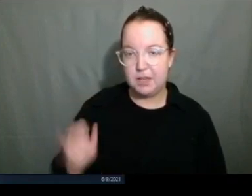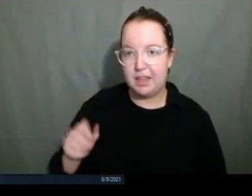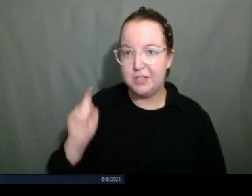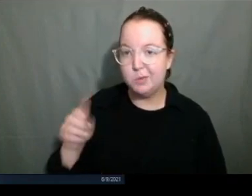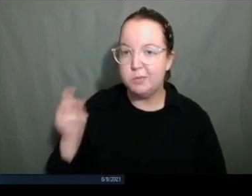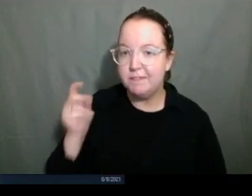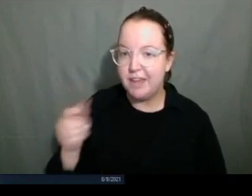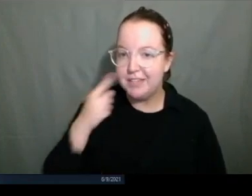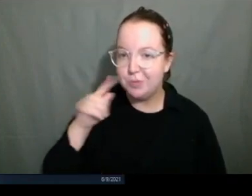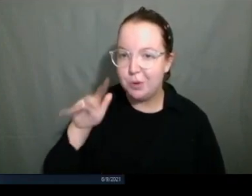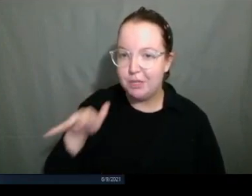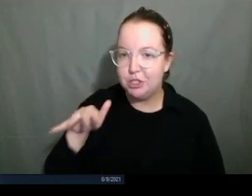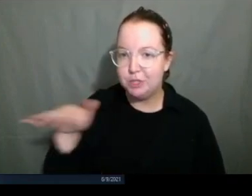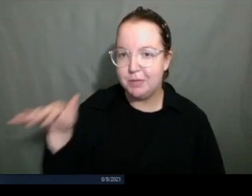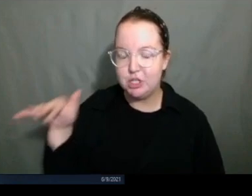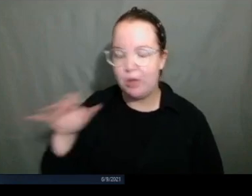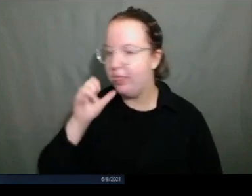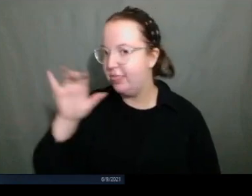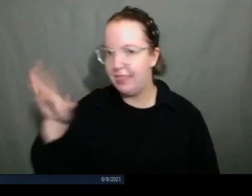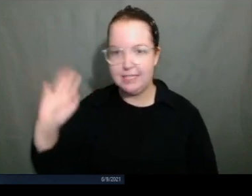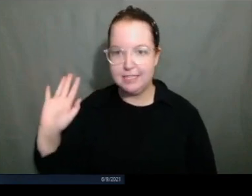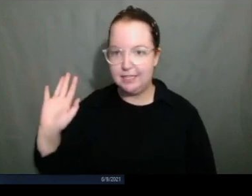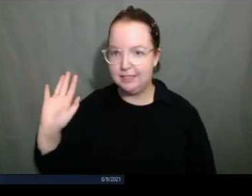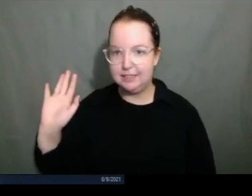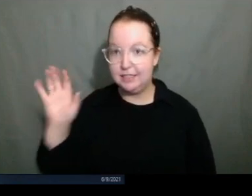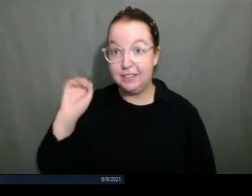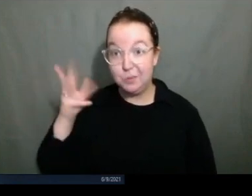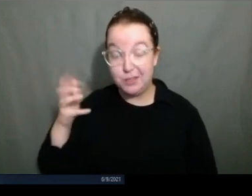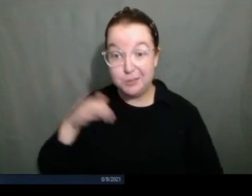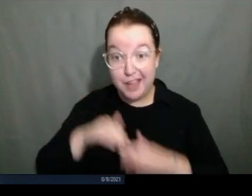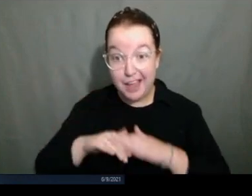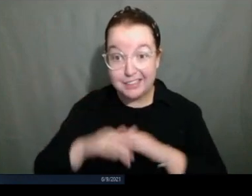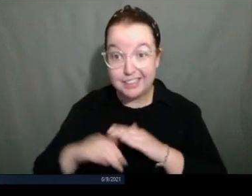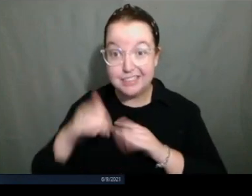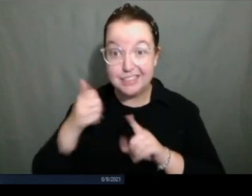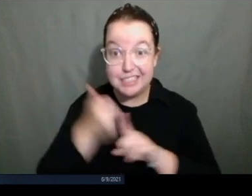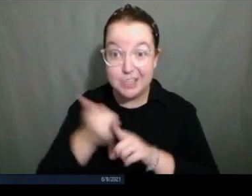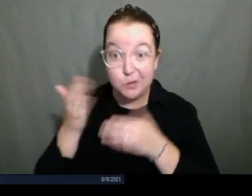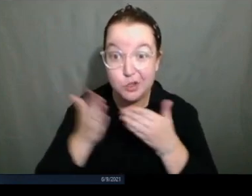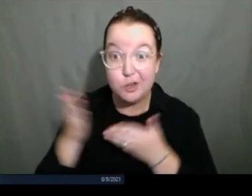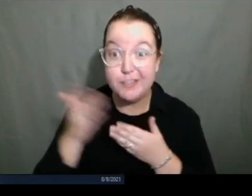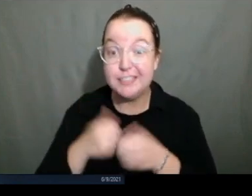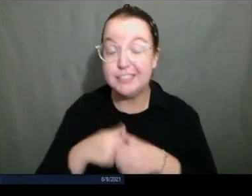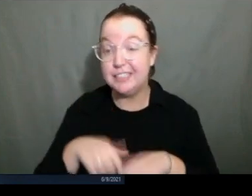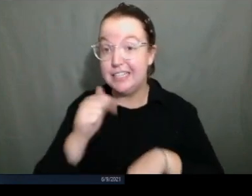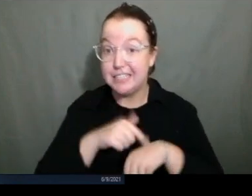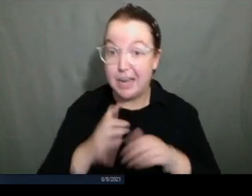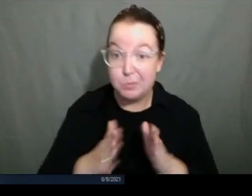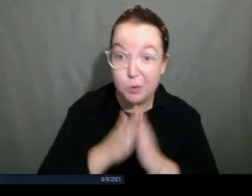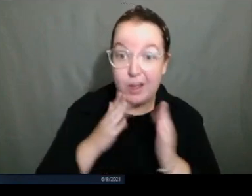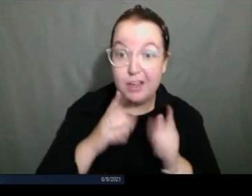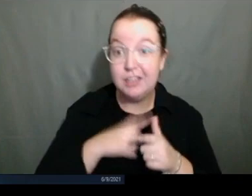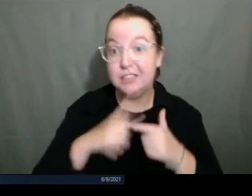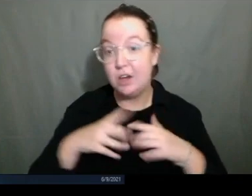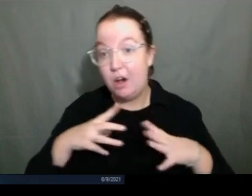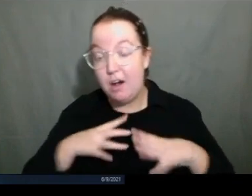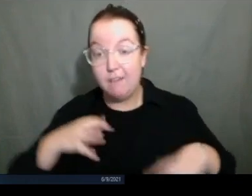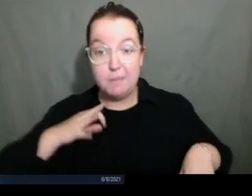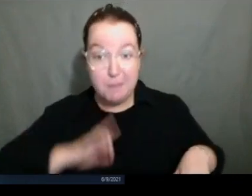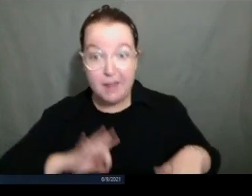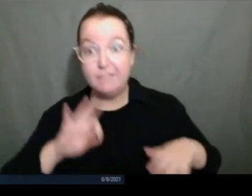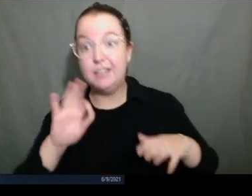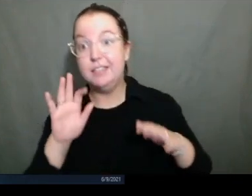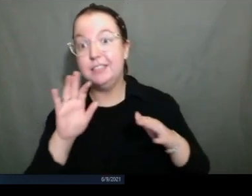to clock in, so it's just for clocking in. If they want to access employee self-service, which is where we did the rest of the training, so to view